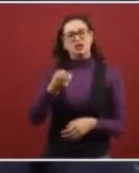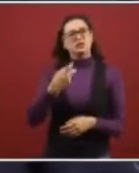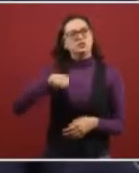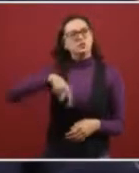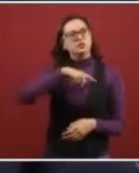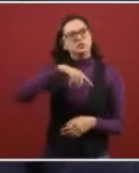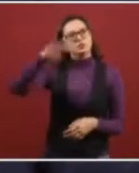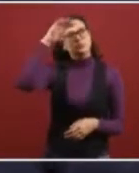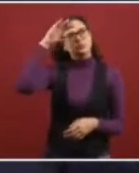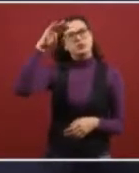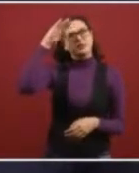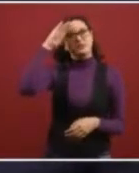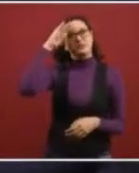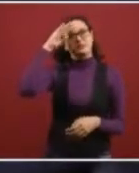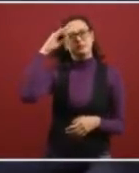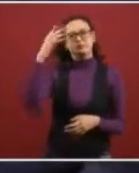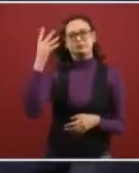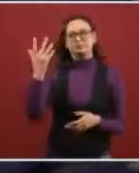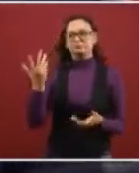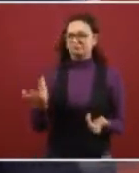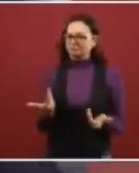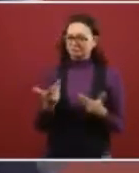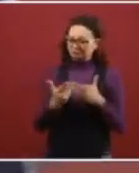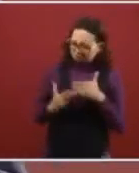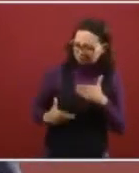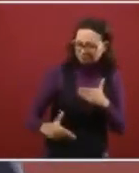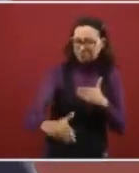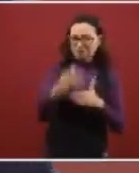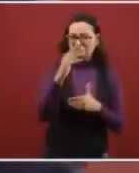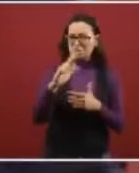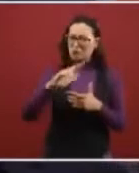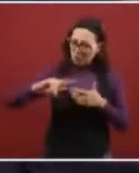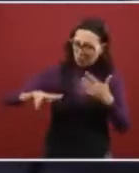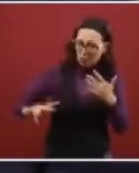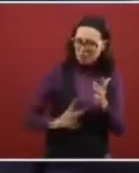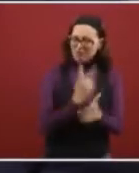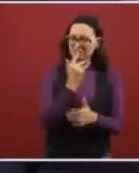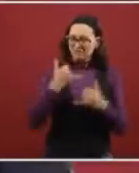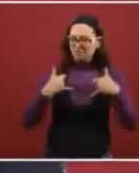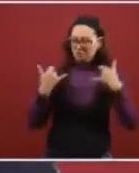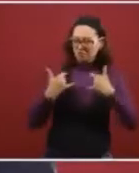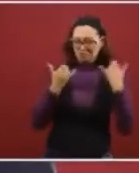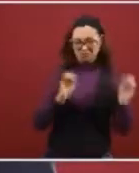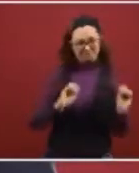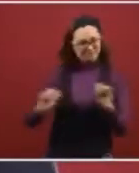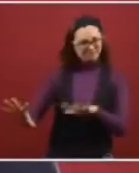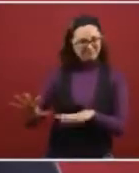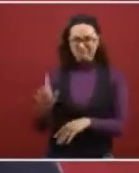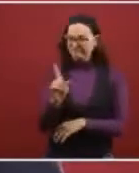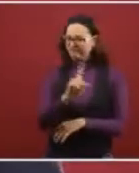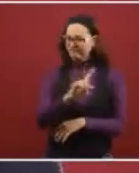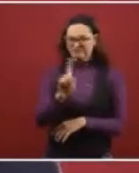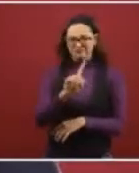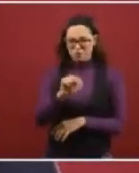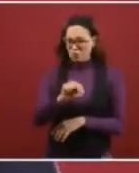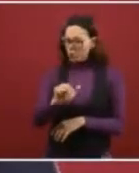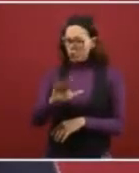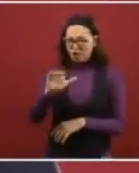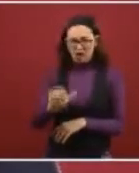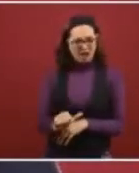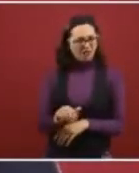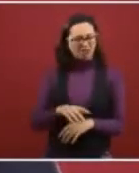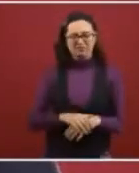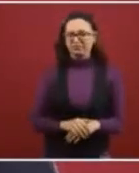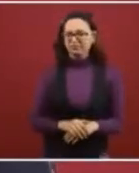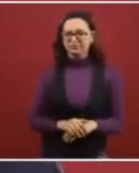que nunca más that never again abandonar a los jóvenes will we abandon our youth atender a los jóvenes we need to attend to our